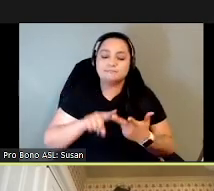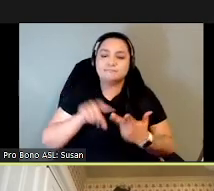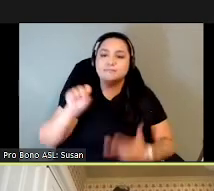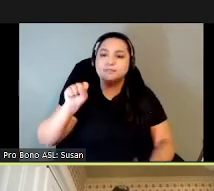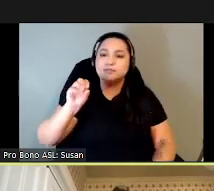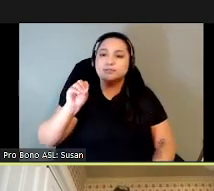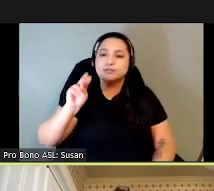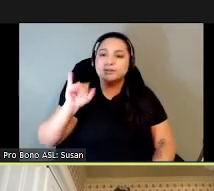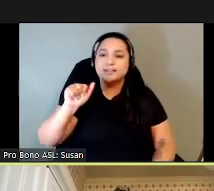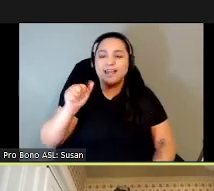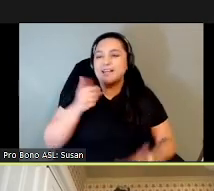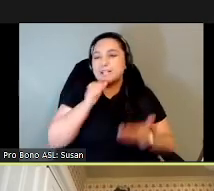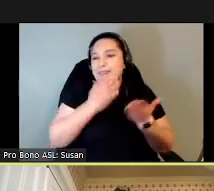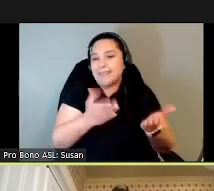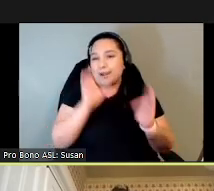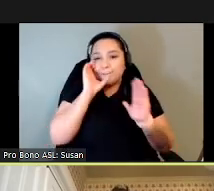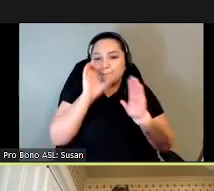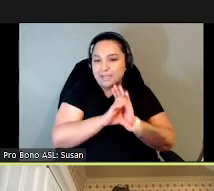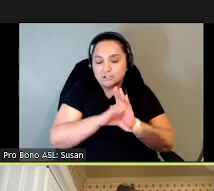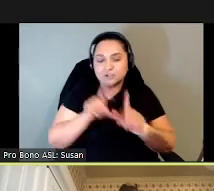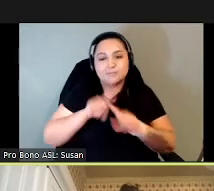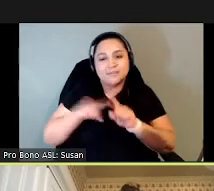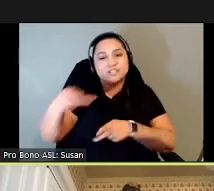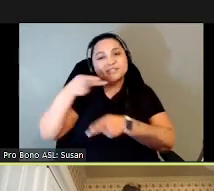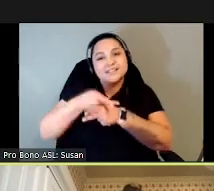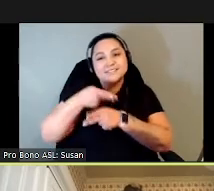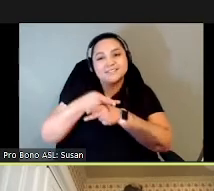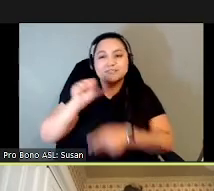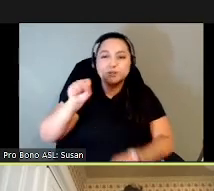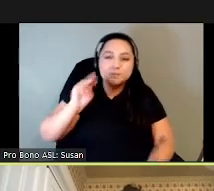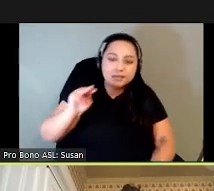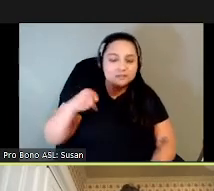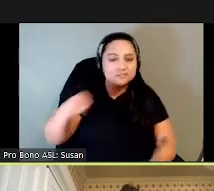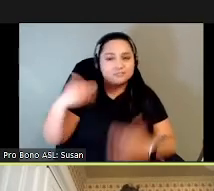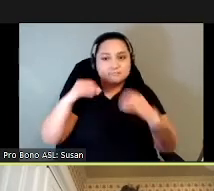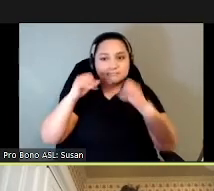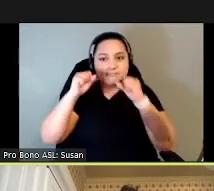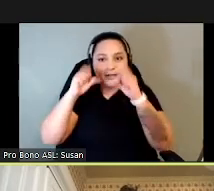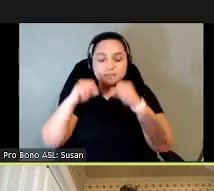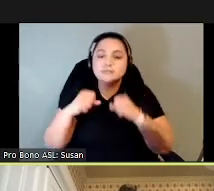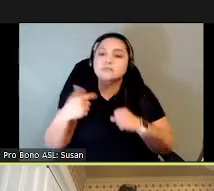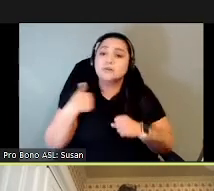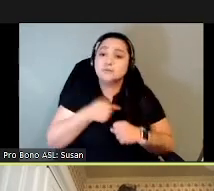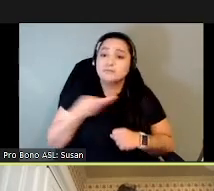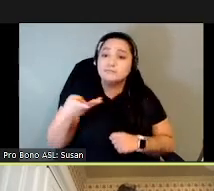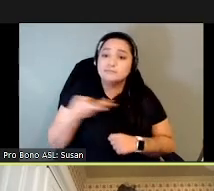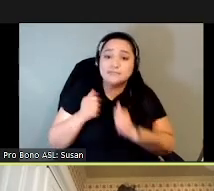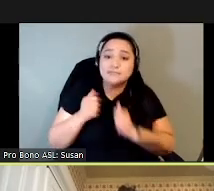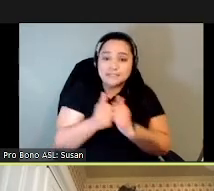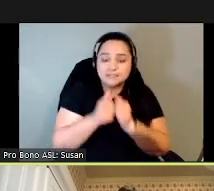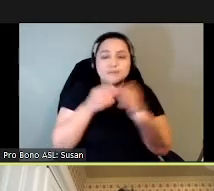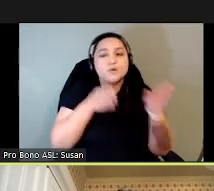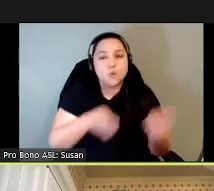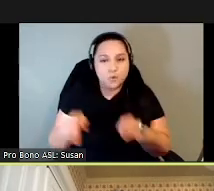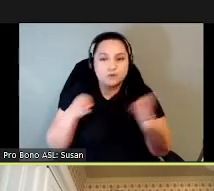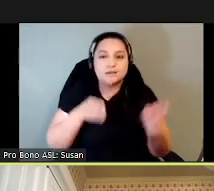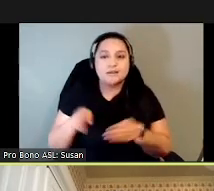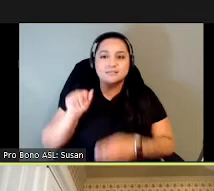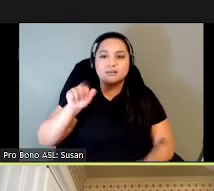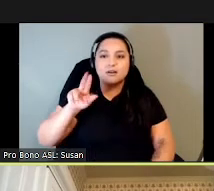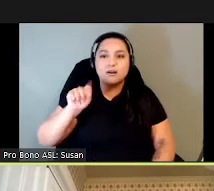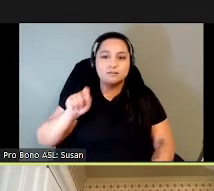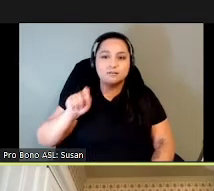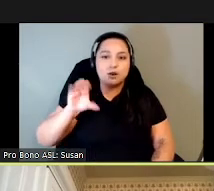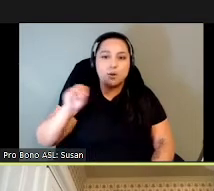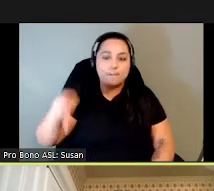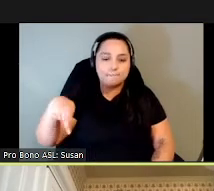down the socials and is amazing. And together we've been co-organizing art.coop. So